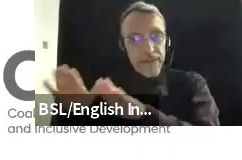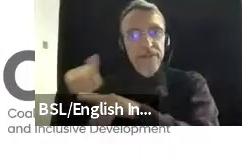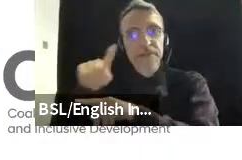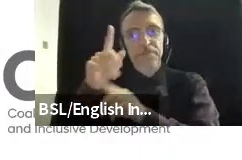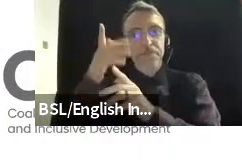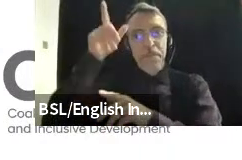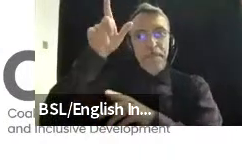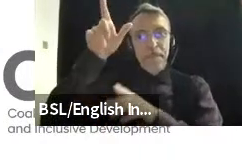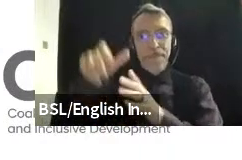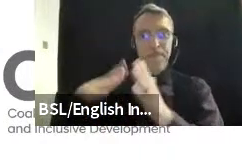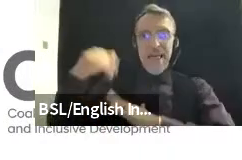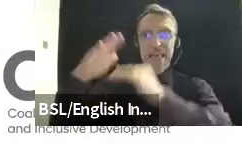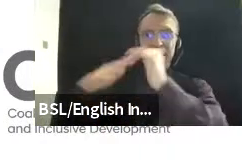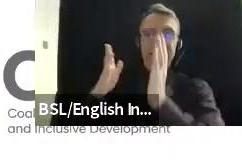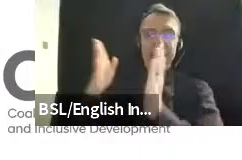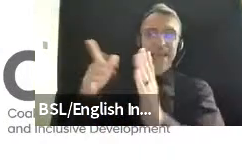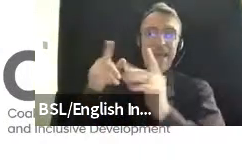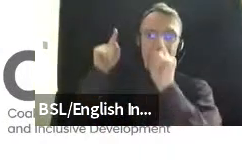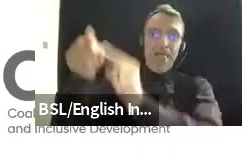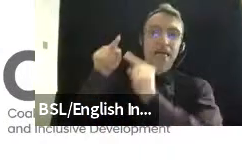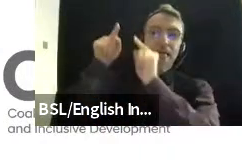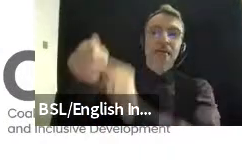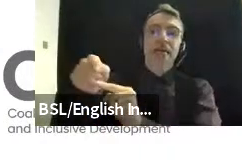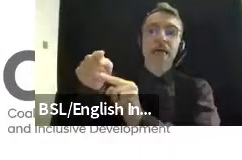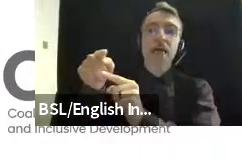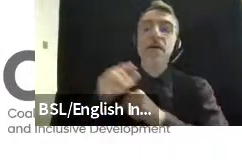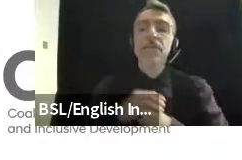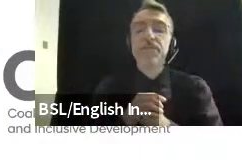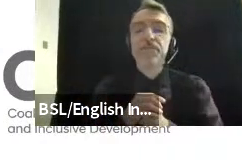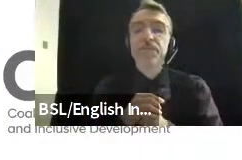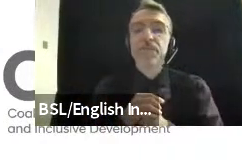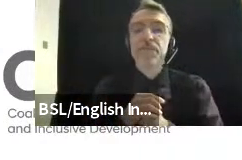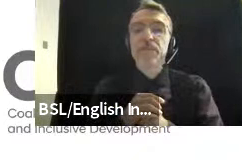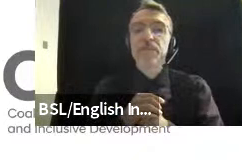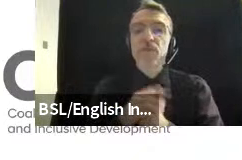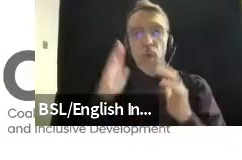sacred. And there was a particular concern there around